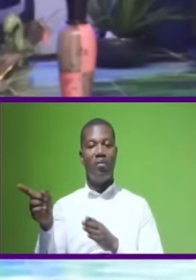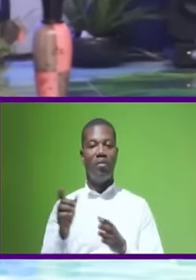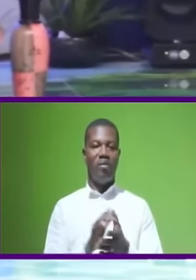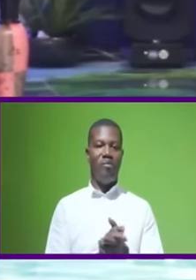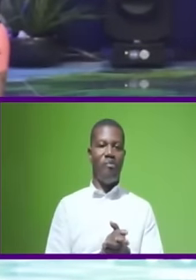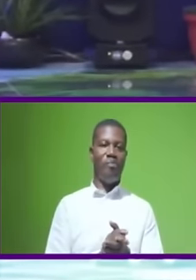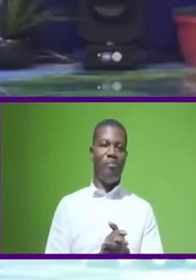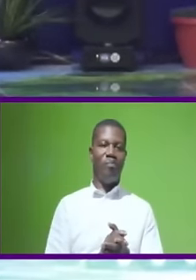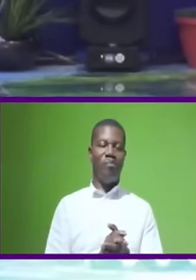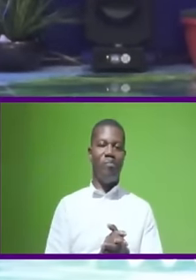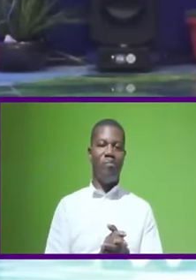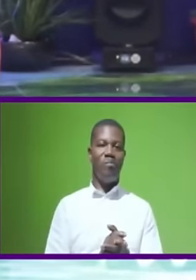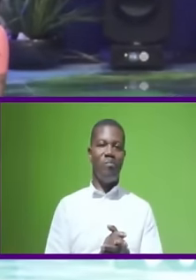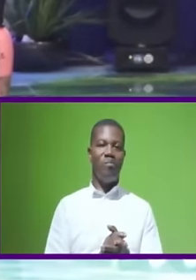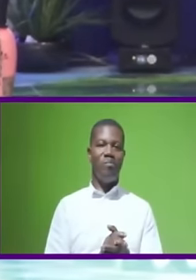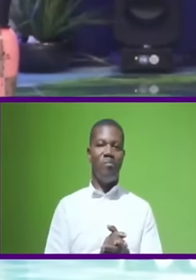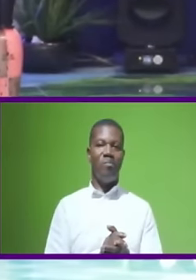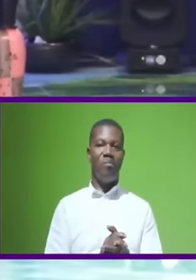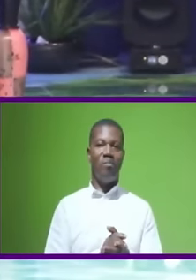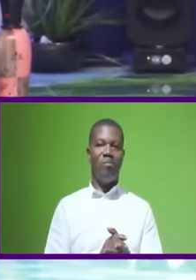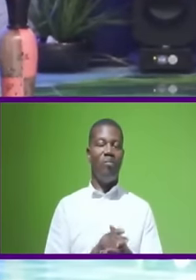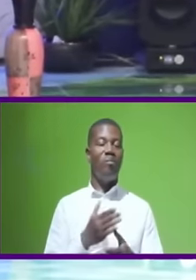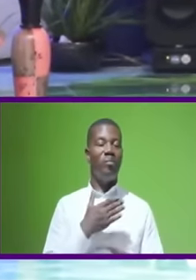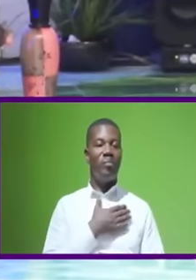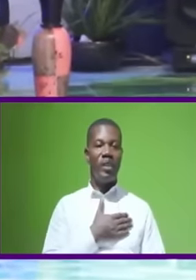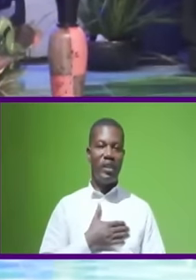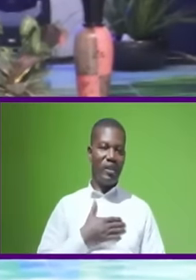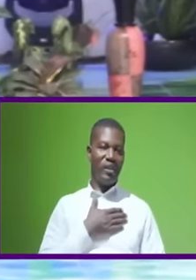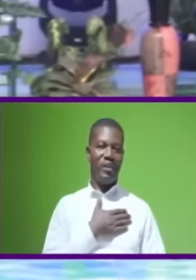have diverted my course. The message now.